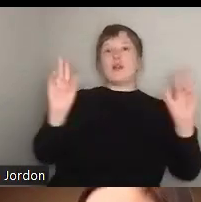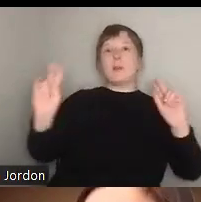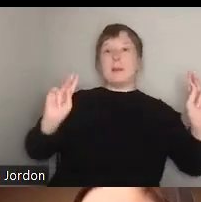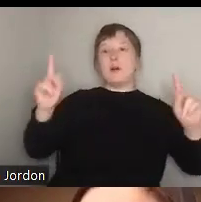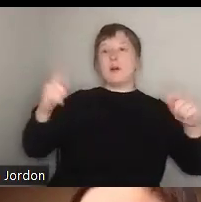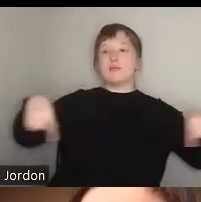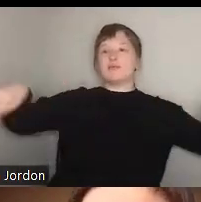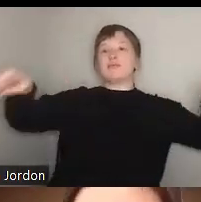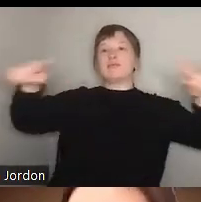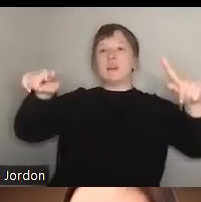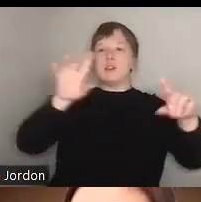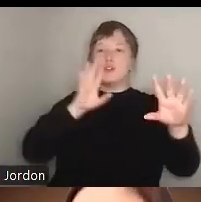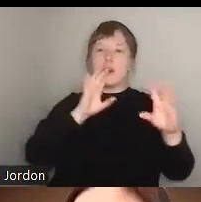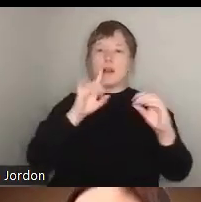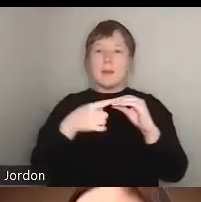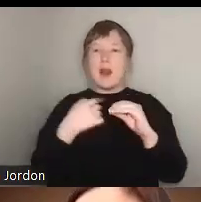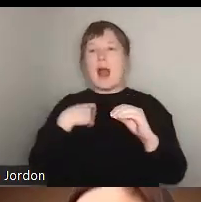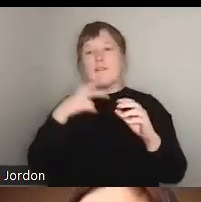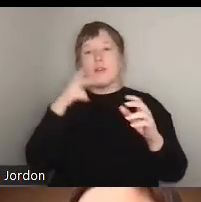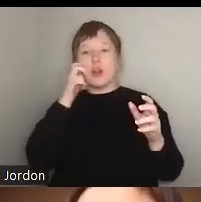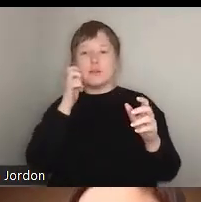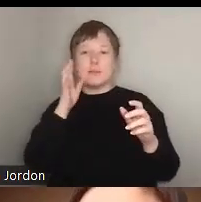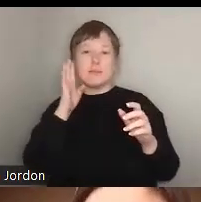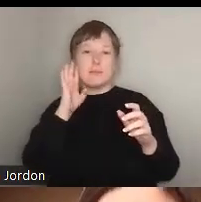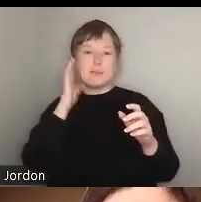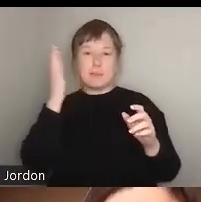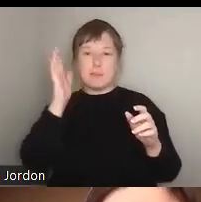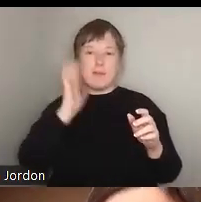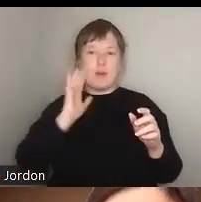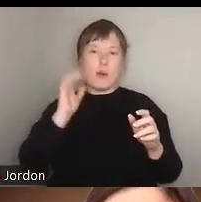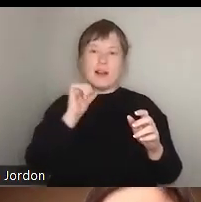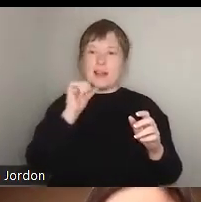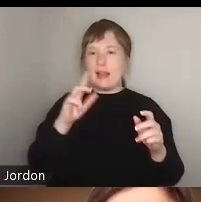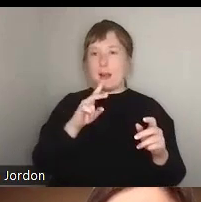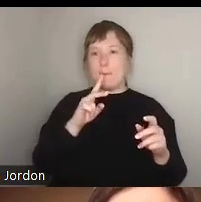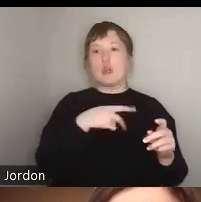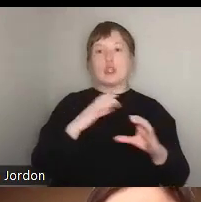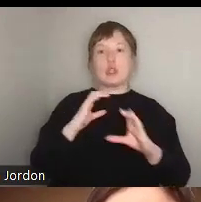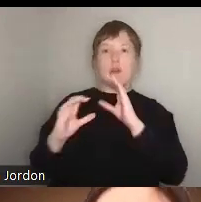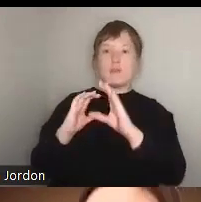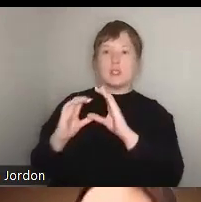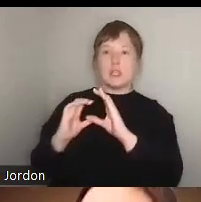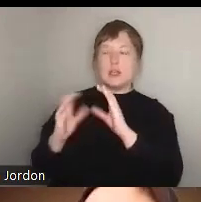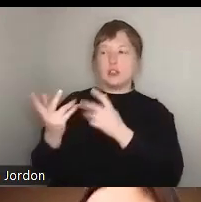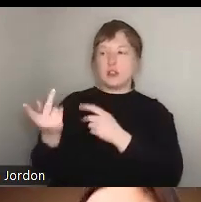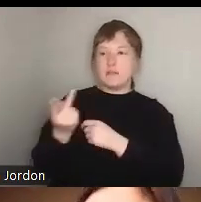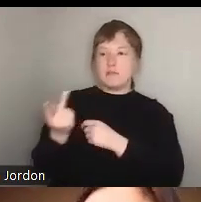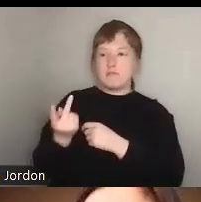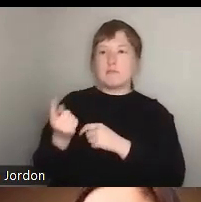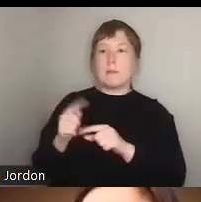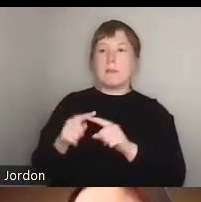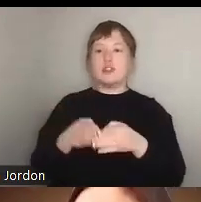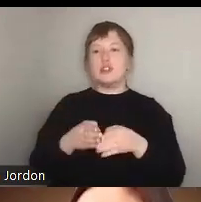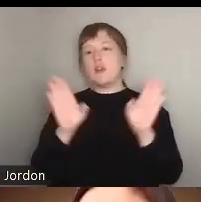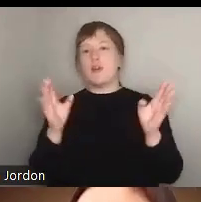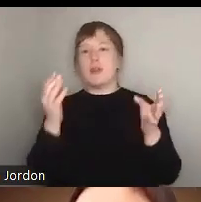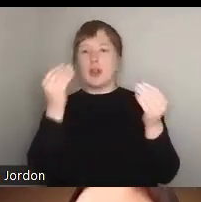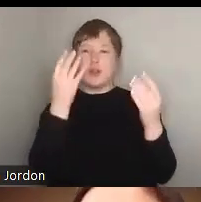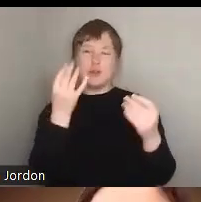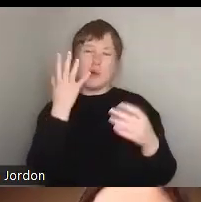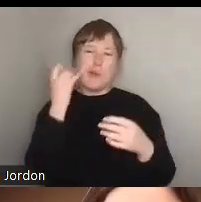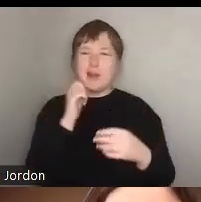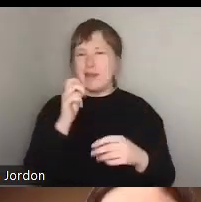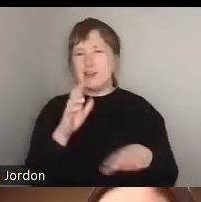in abusive situations. Like I've heard this come up before, like not in like personal conversations, just like reading about the news or something like, well, why don't they just